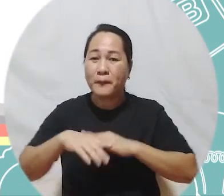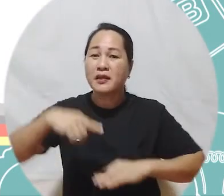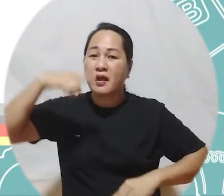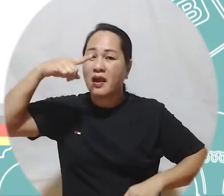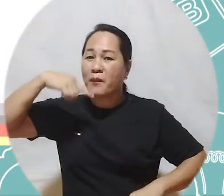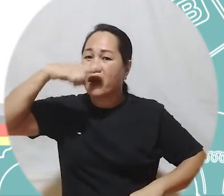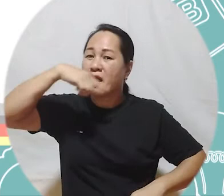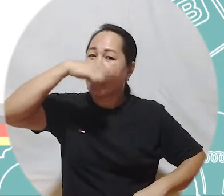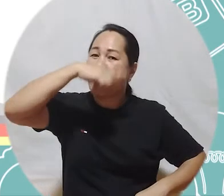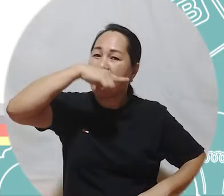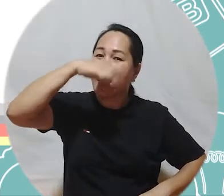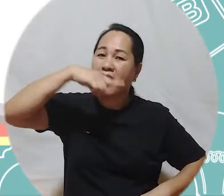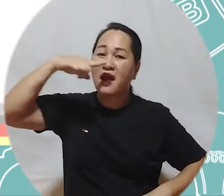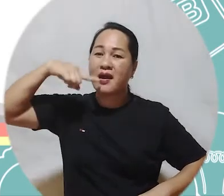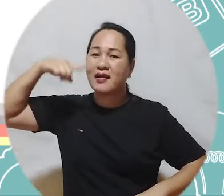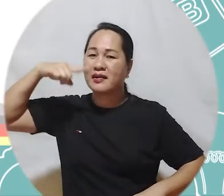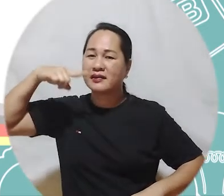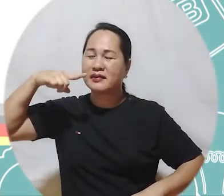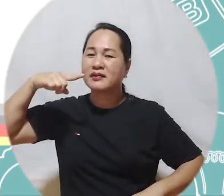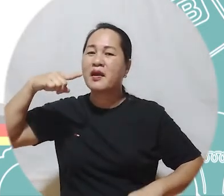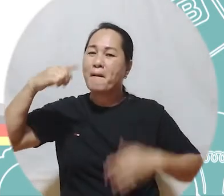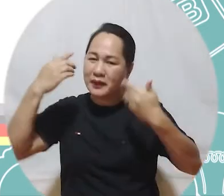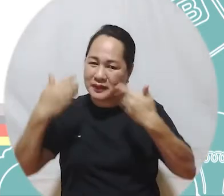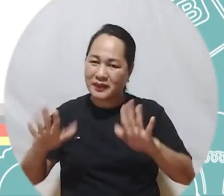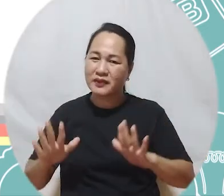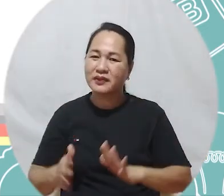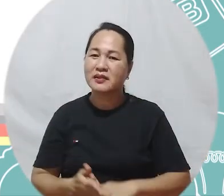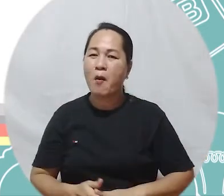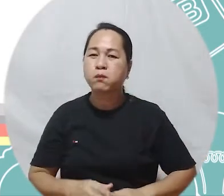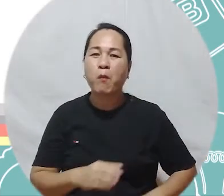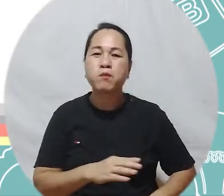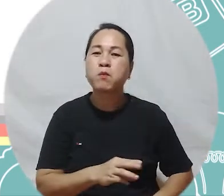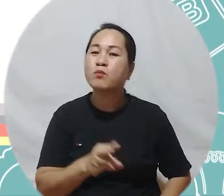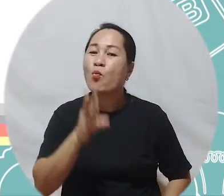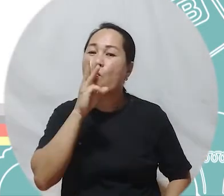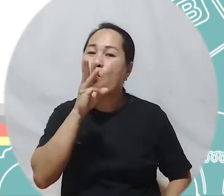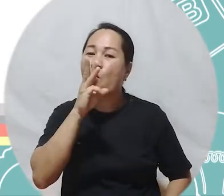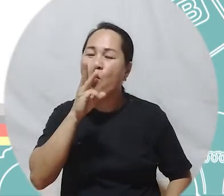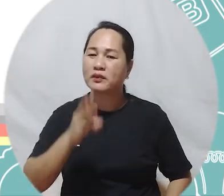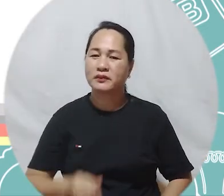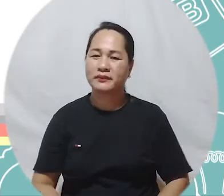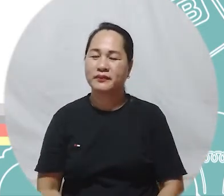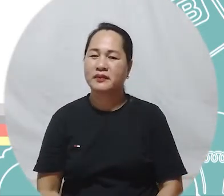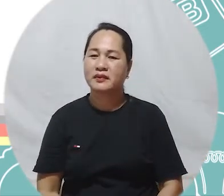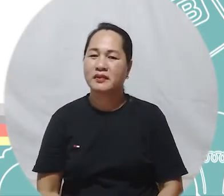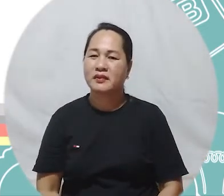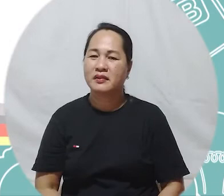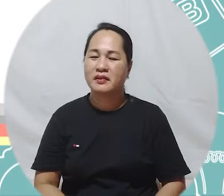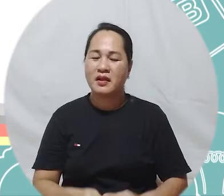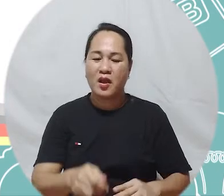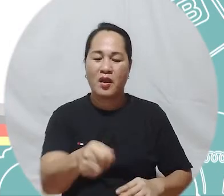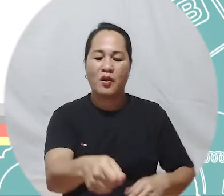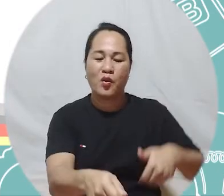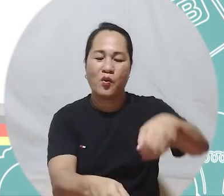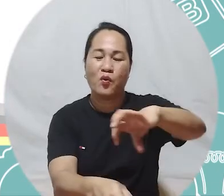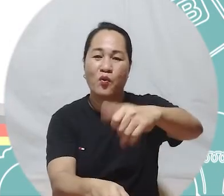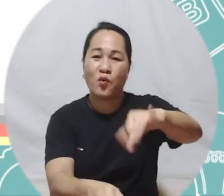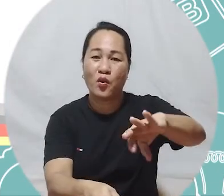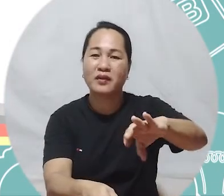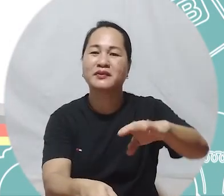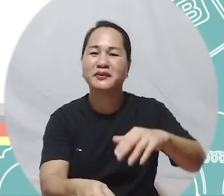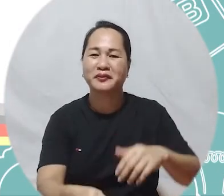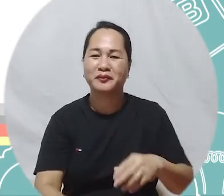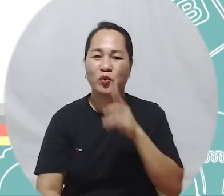gently brush your inner and outer teeth. Once done, gargle with clean water. Wash your